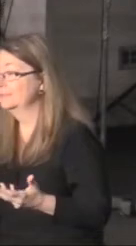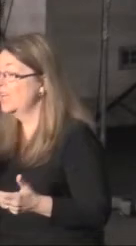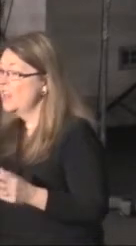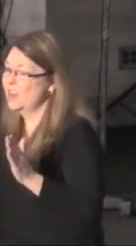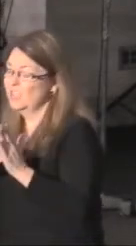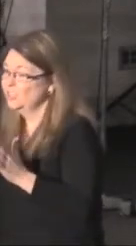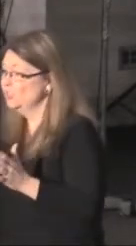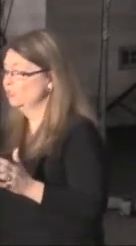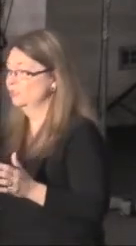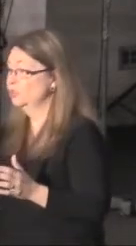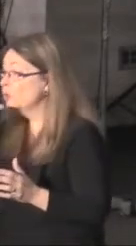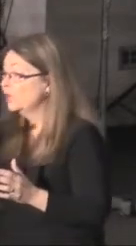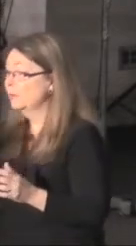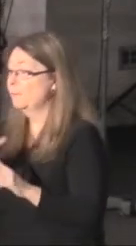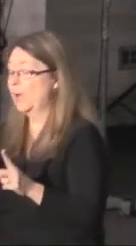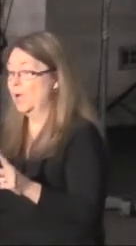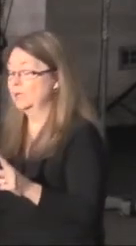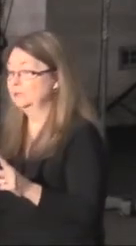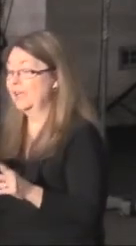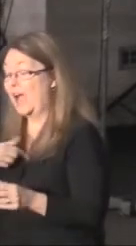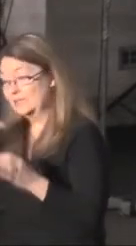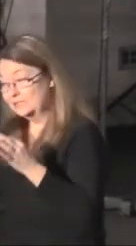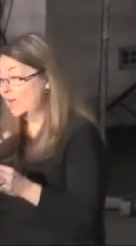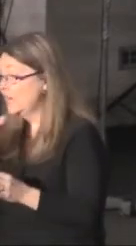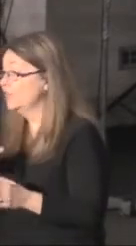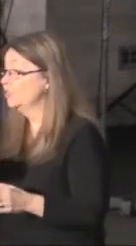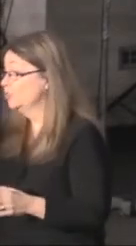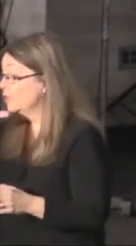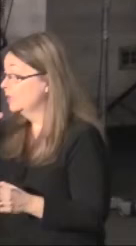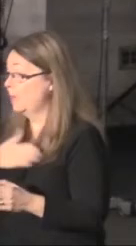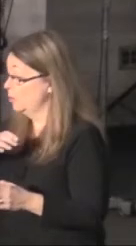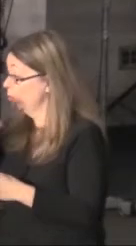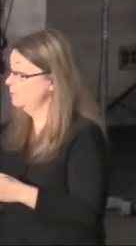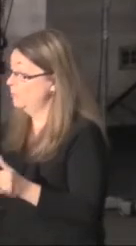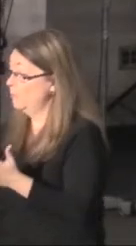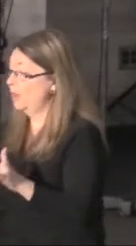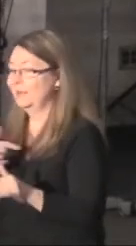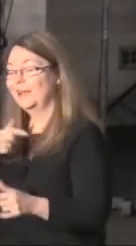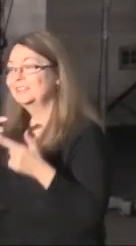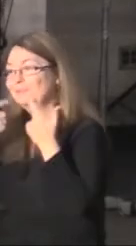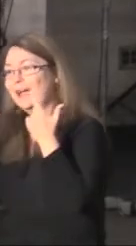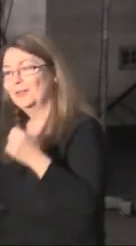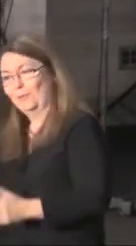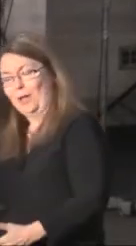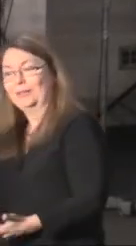against drinking or anything of that nature, but he says, I just choose not to drink at my Christmas party. And I smiled and I said, why? And he